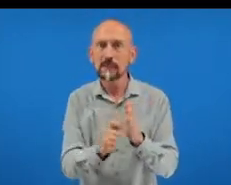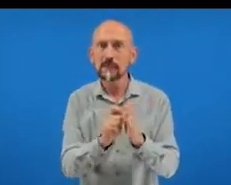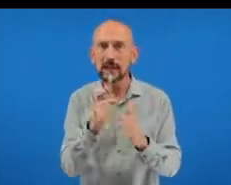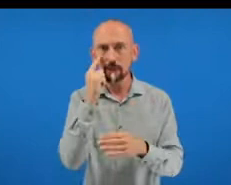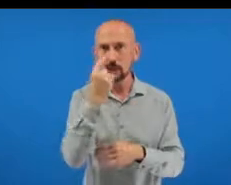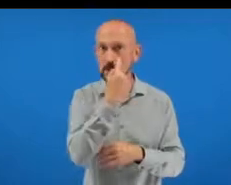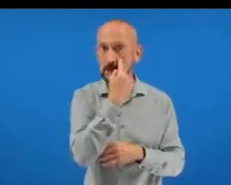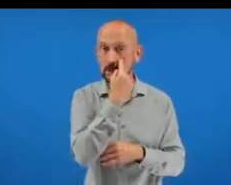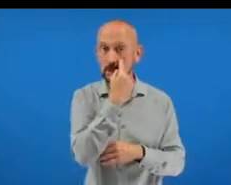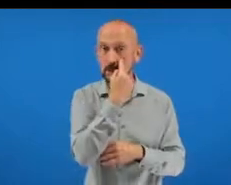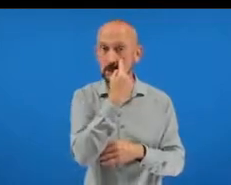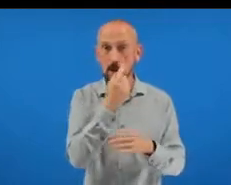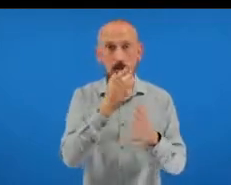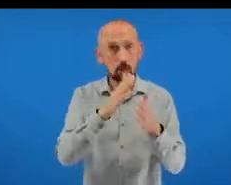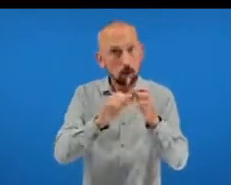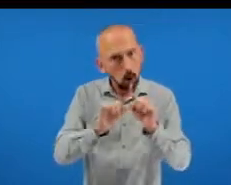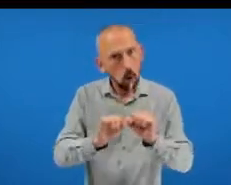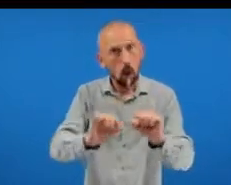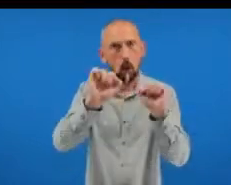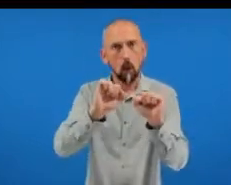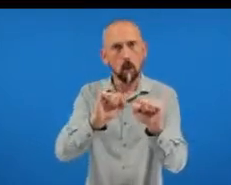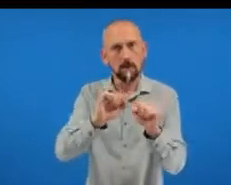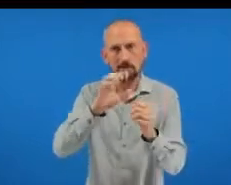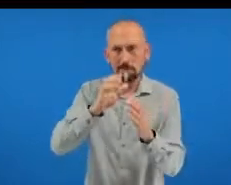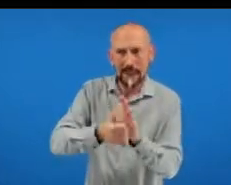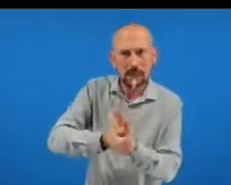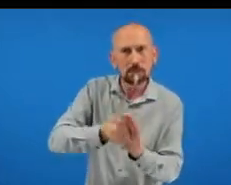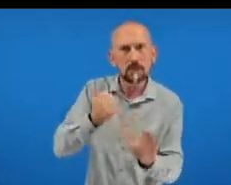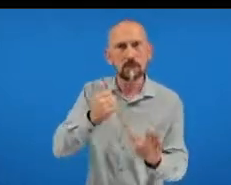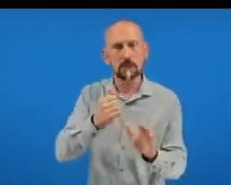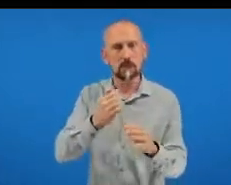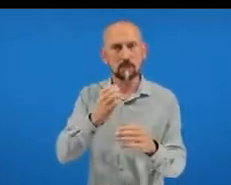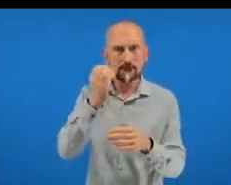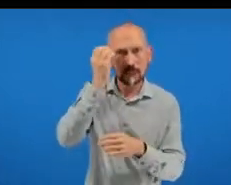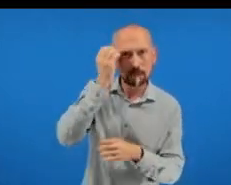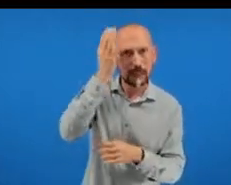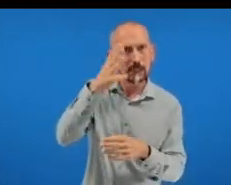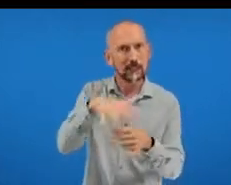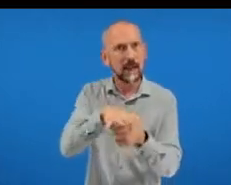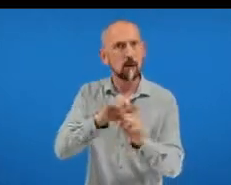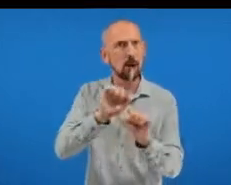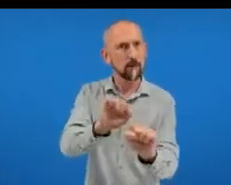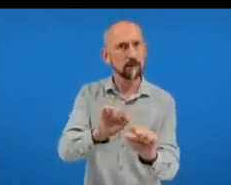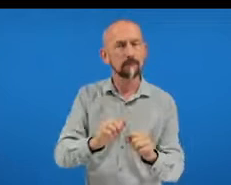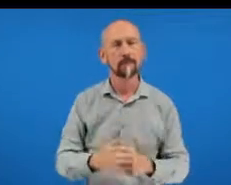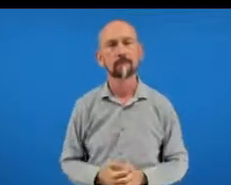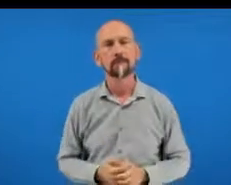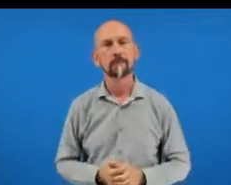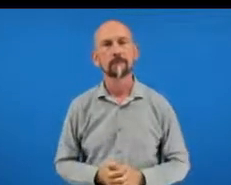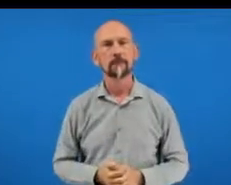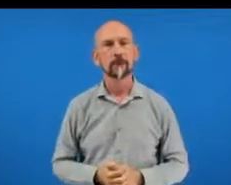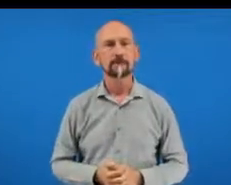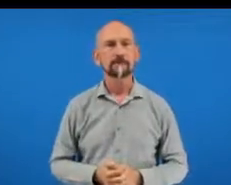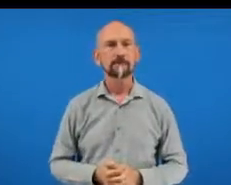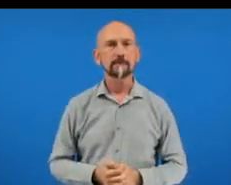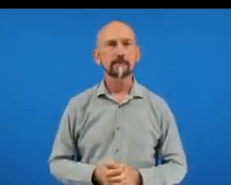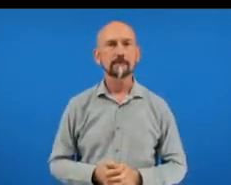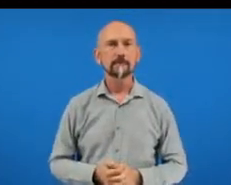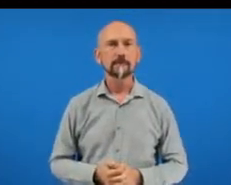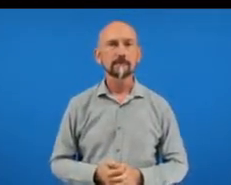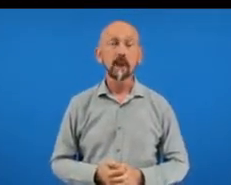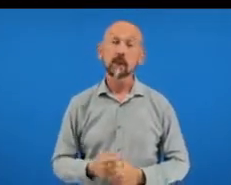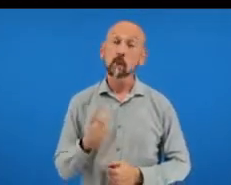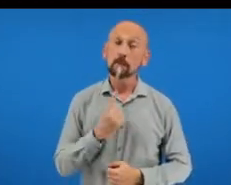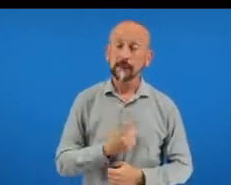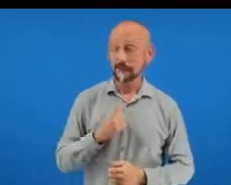your expertise and specialist practice yourself. So my journey, I think,